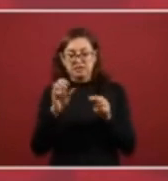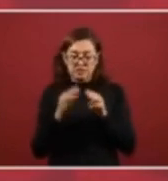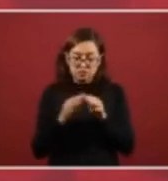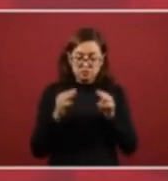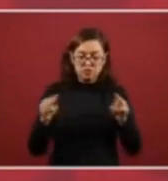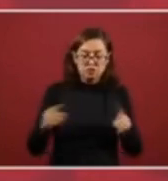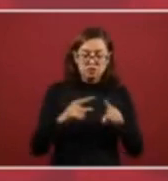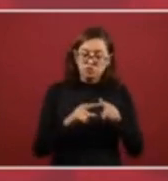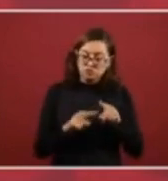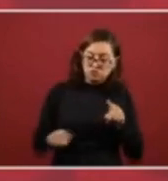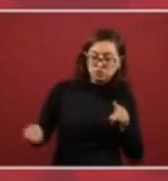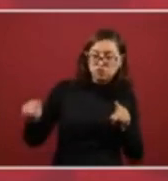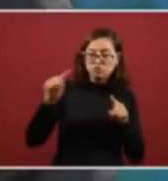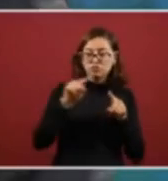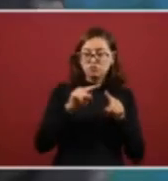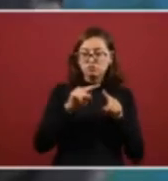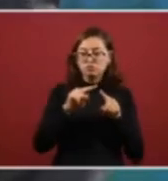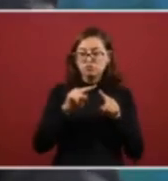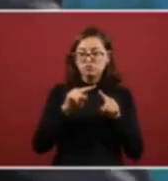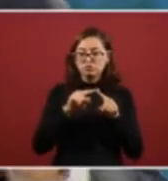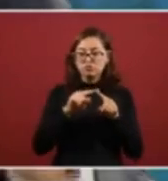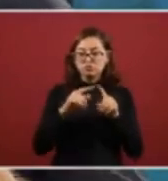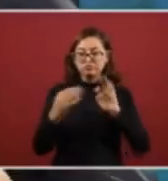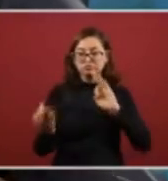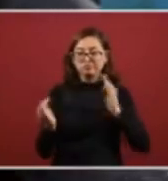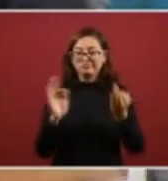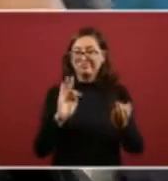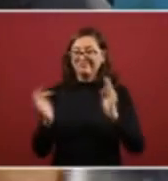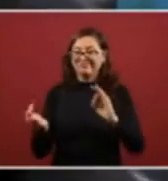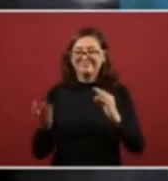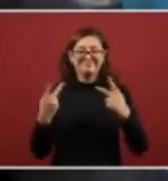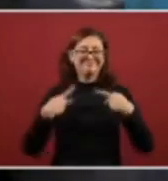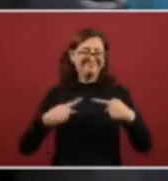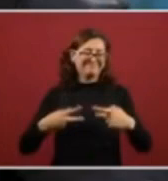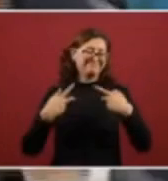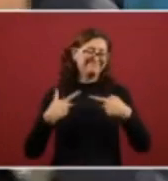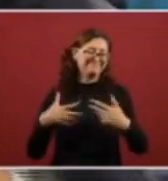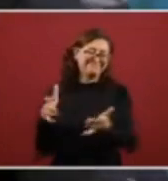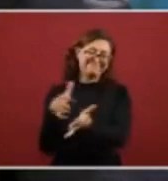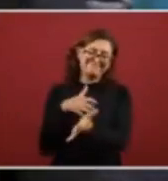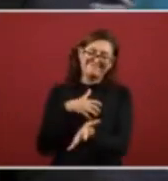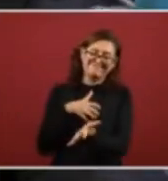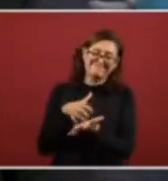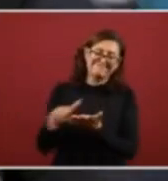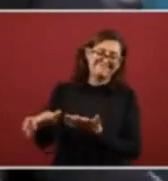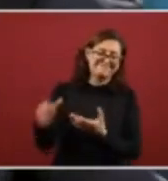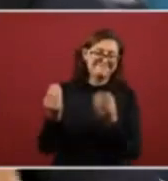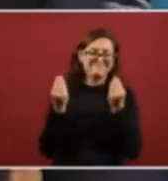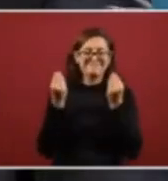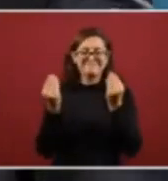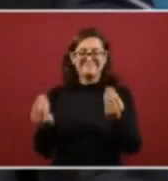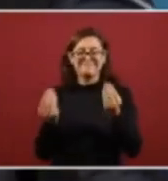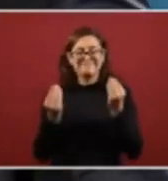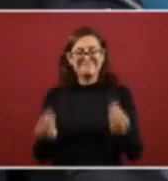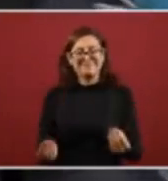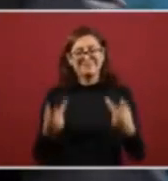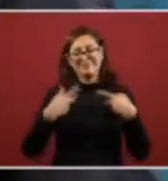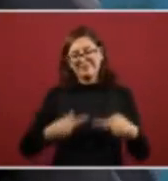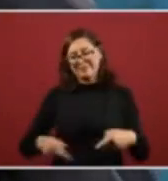we can find that within 500 meters there was lots of homes, and there could have